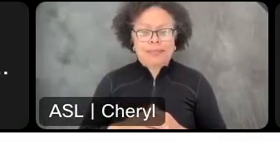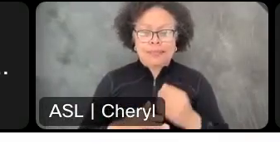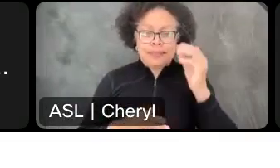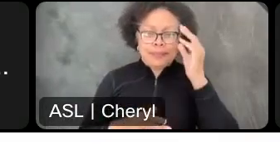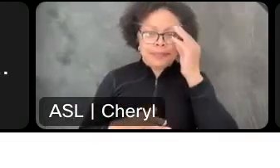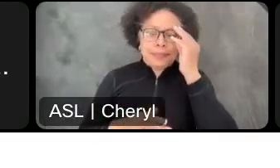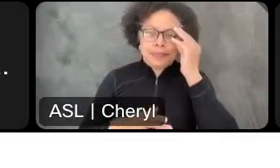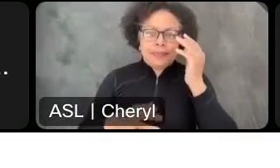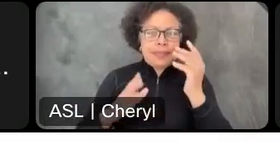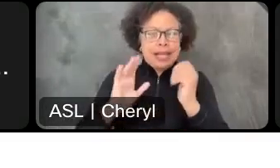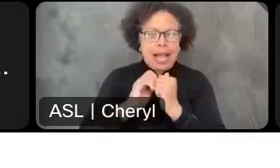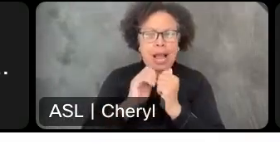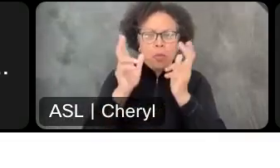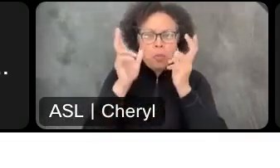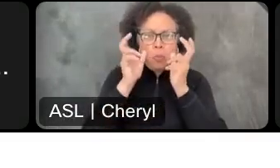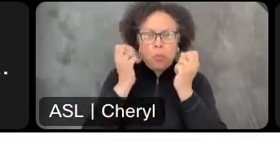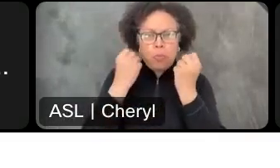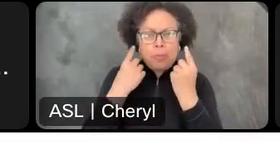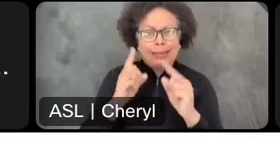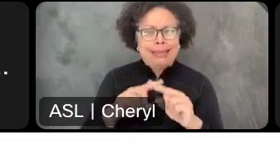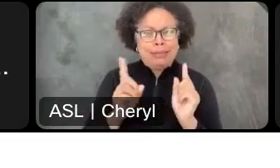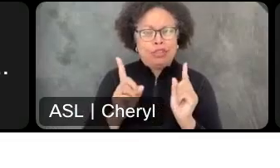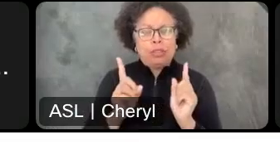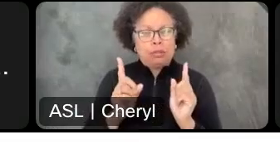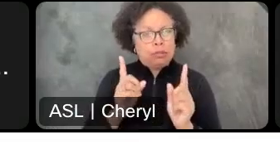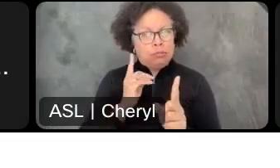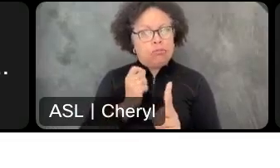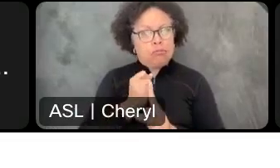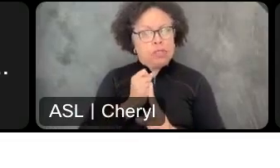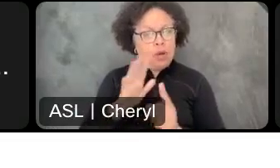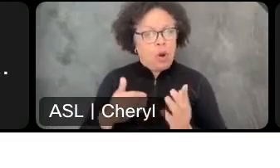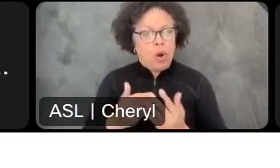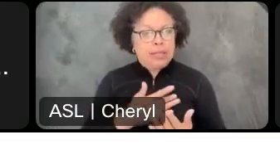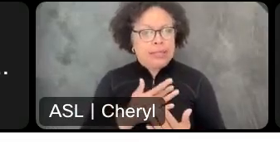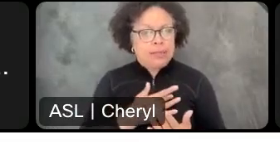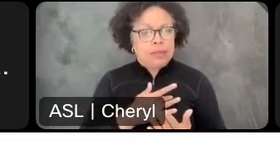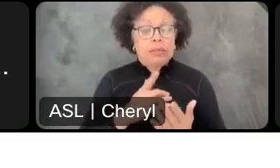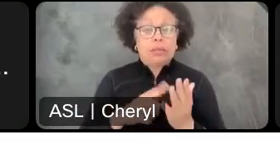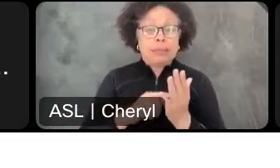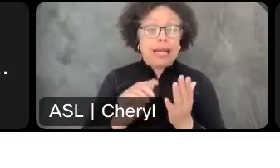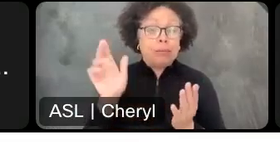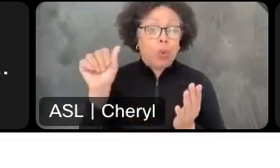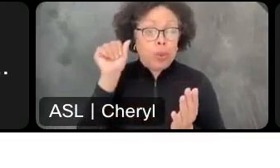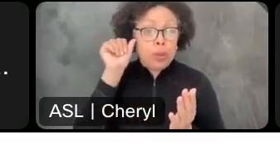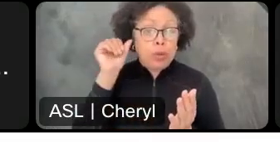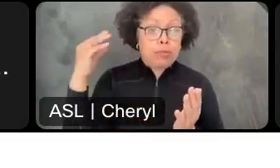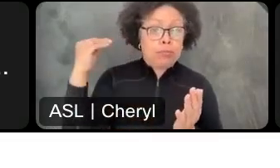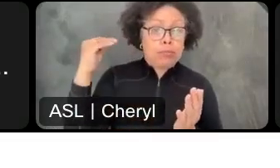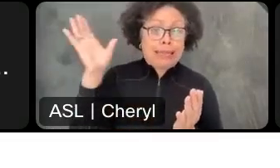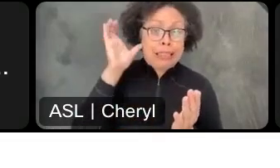Alternative perceptions can affect all of the senses. Auditory perceptions can be voices,